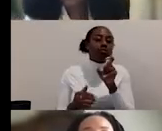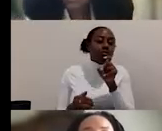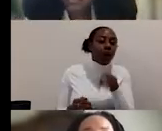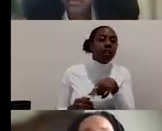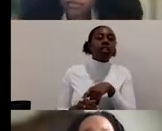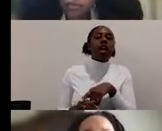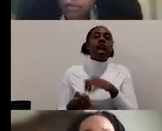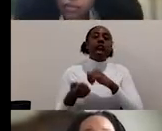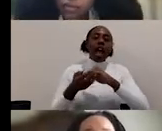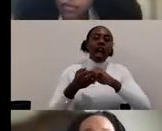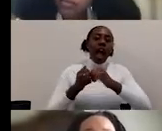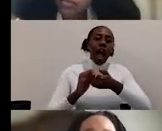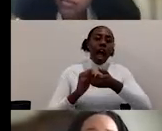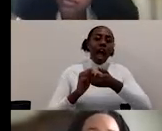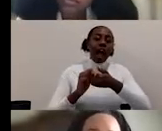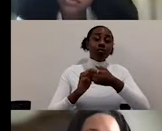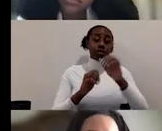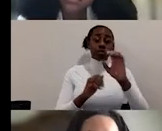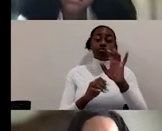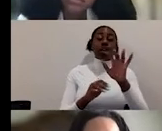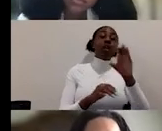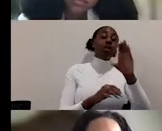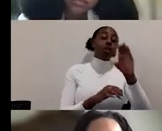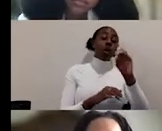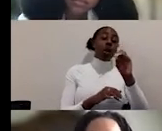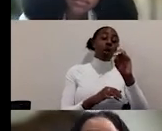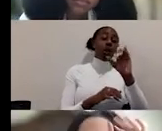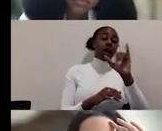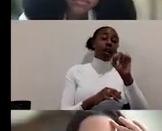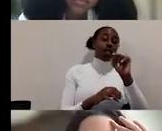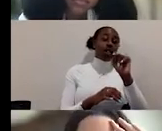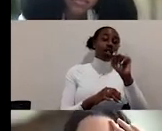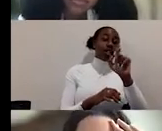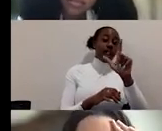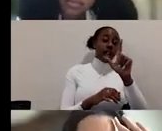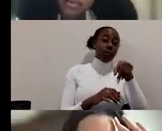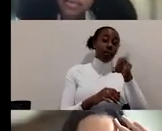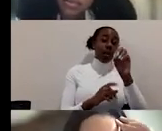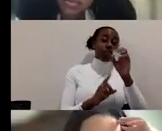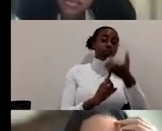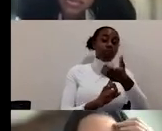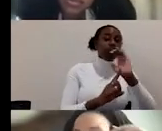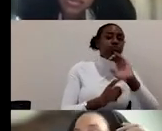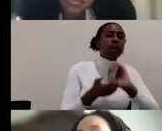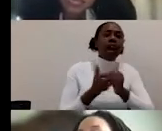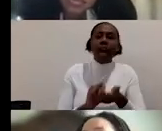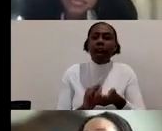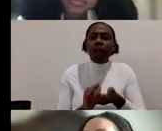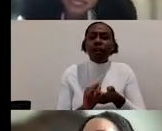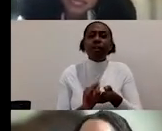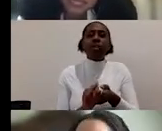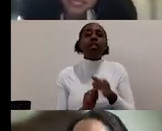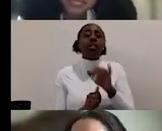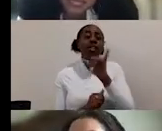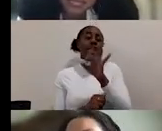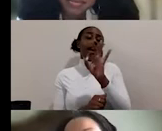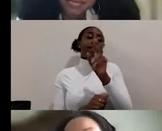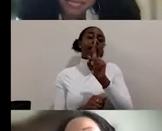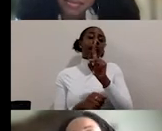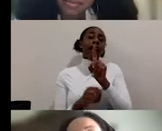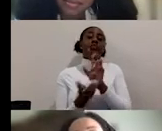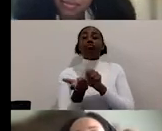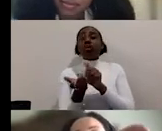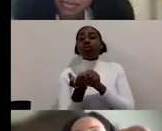How was COINTELPRO revealed? JFK held a press conference. Malcolm